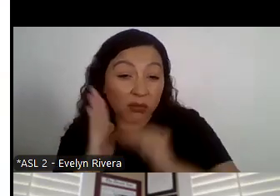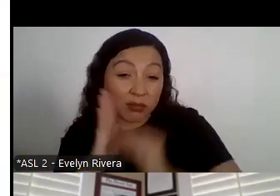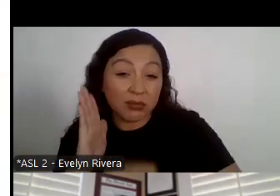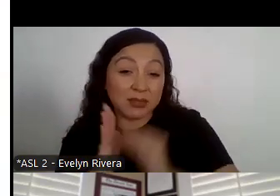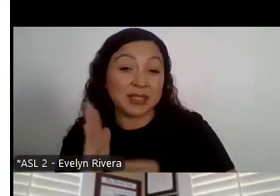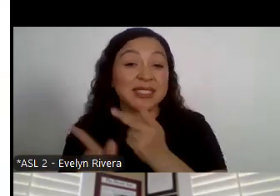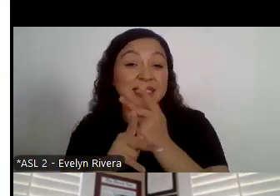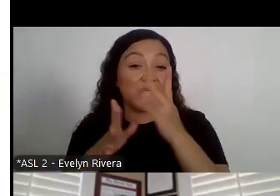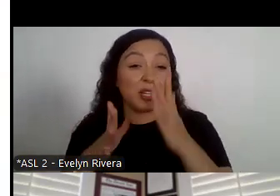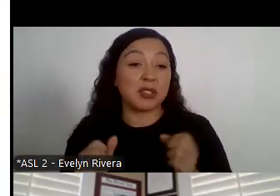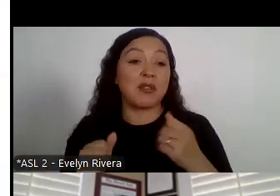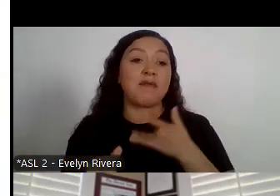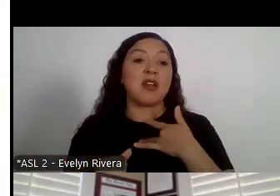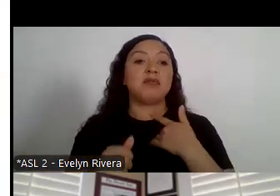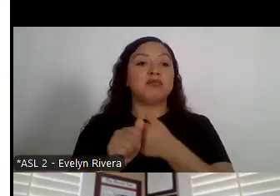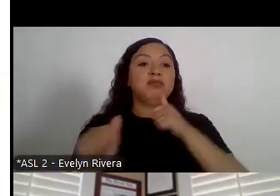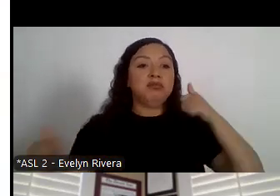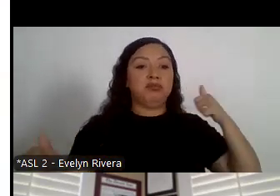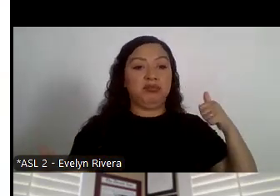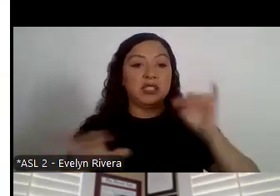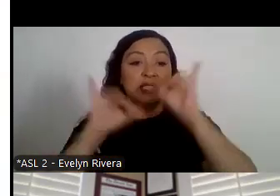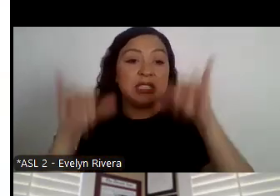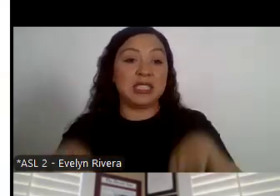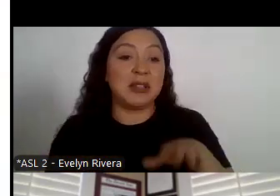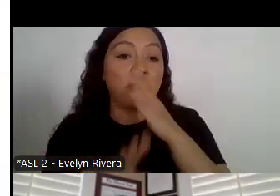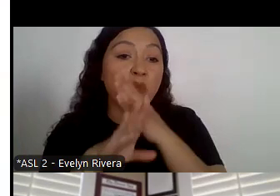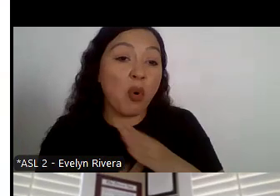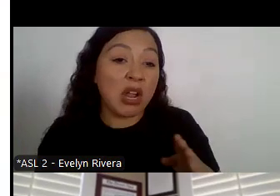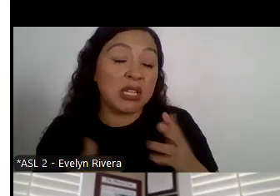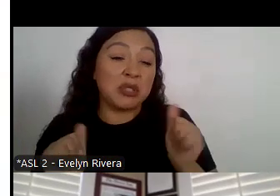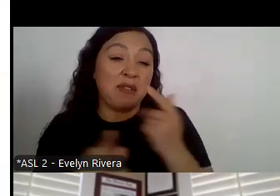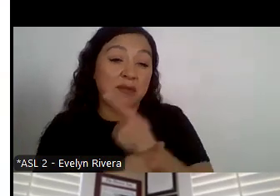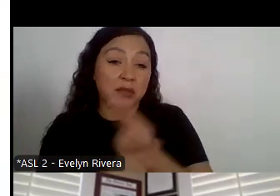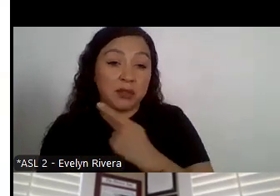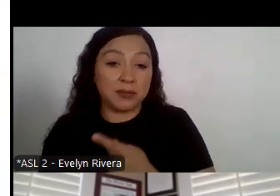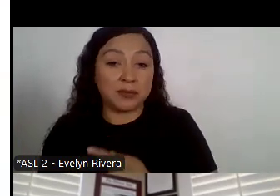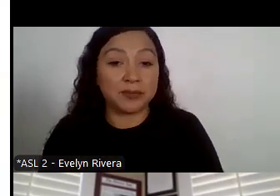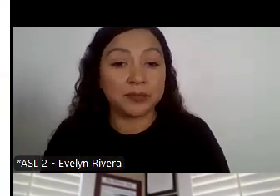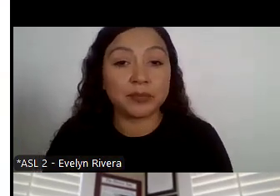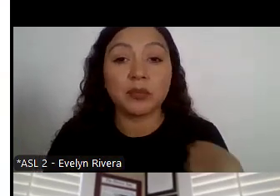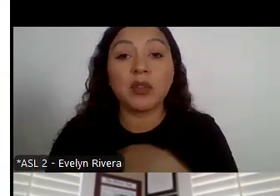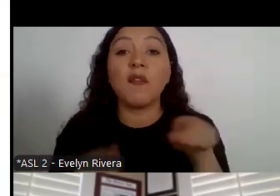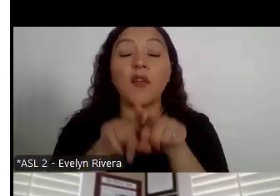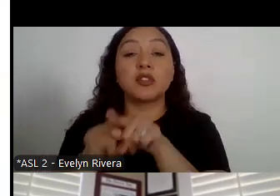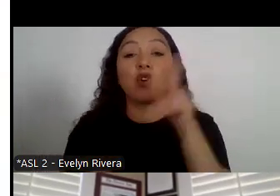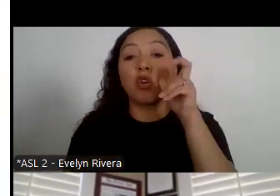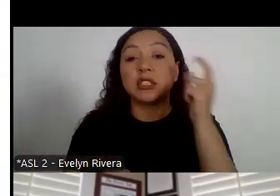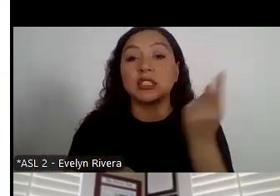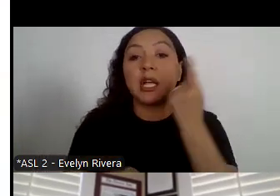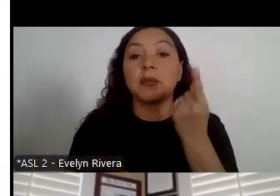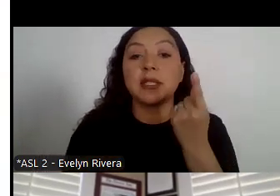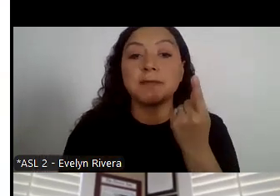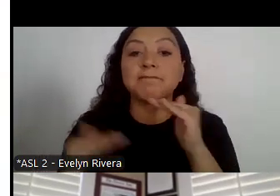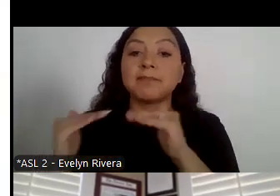the consequences cascade across families. And we heard something equally direct about what's at stake